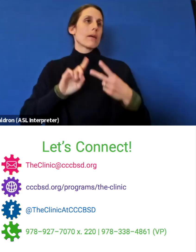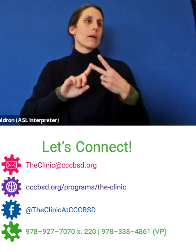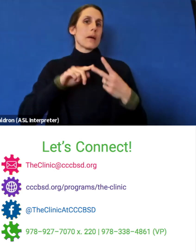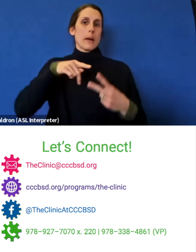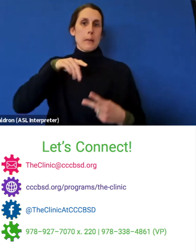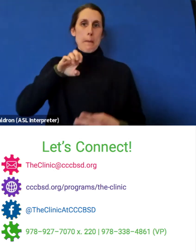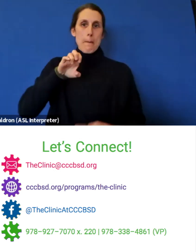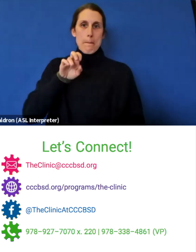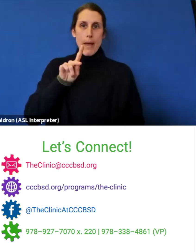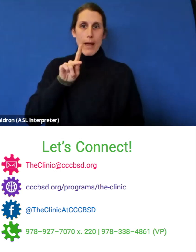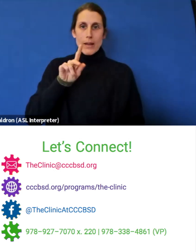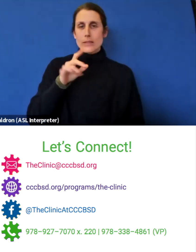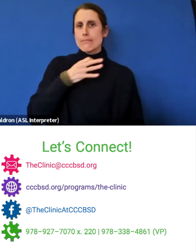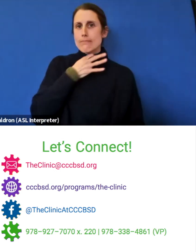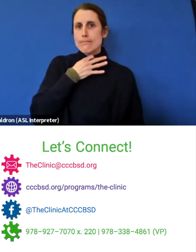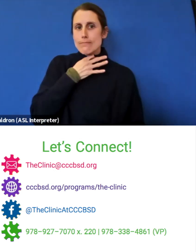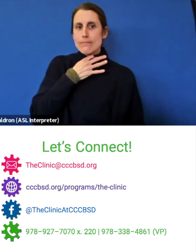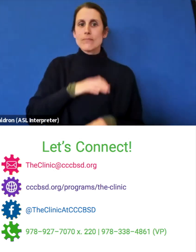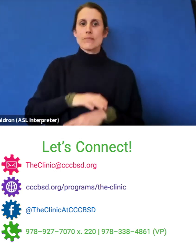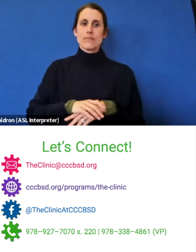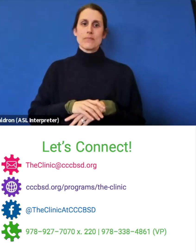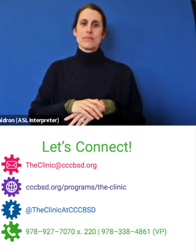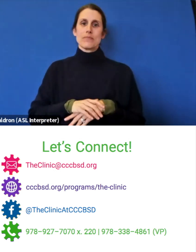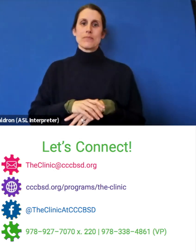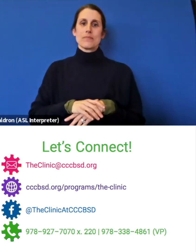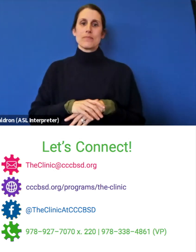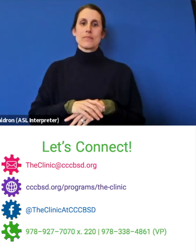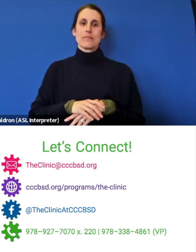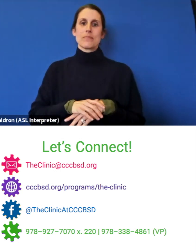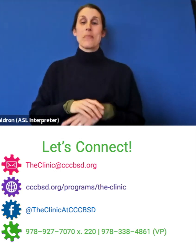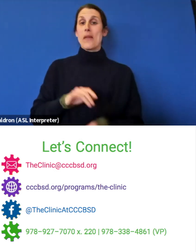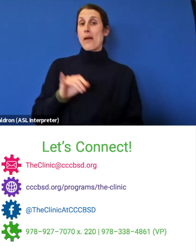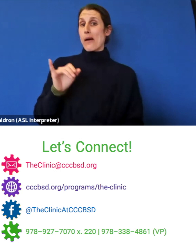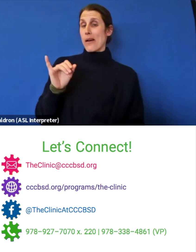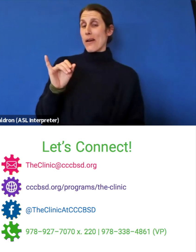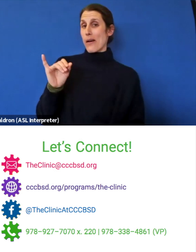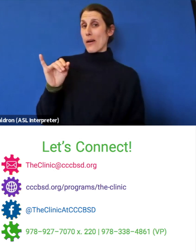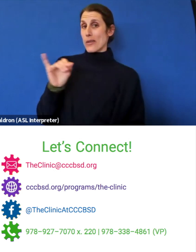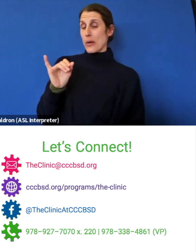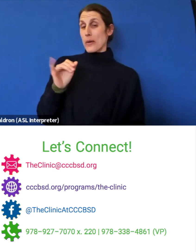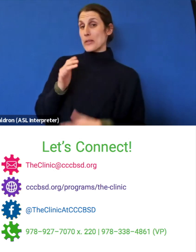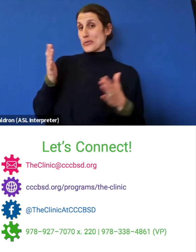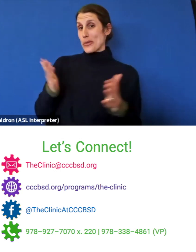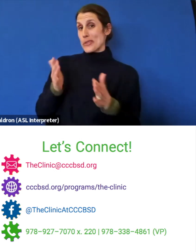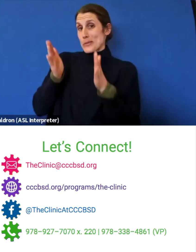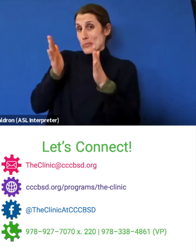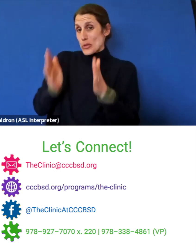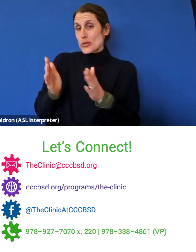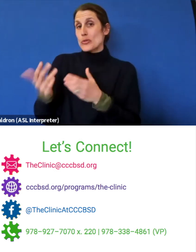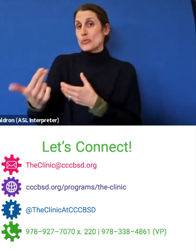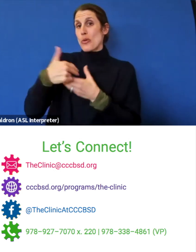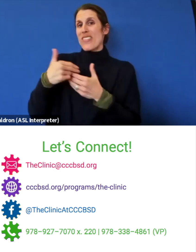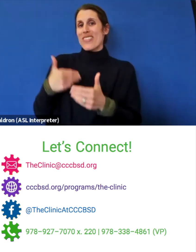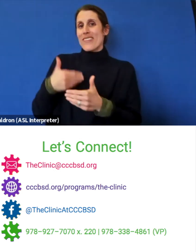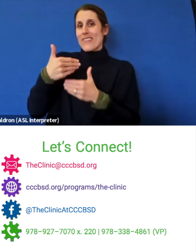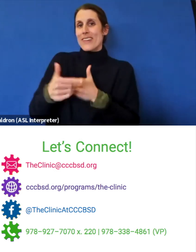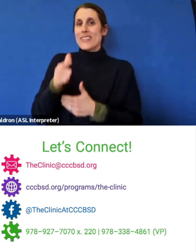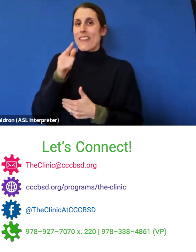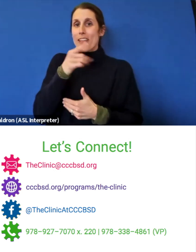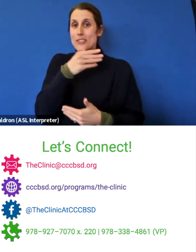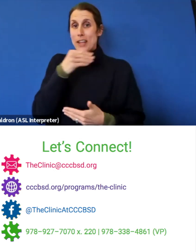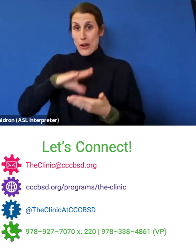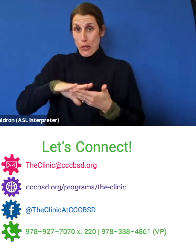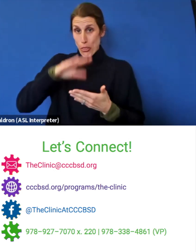I would encourage this person to also think about coming to our next Lunch and Learn, because that will be led by one of our speech language pathologists who will be talking